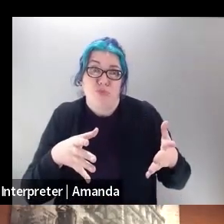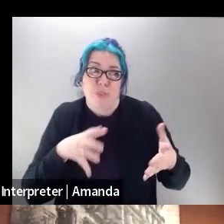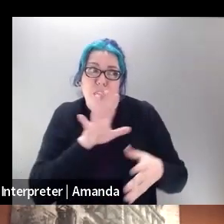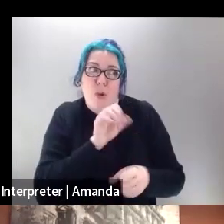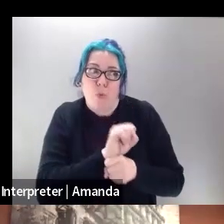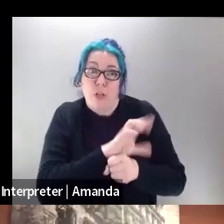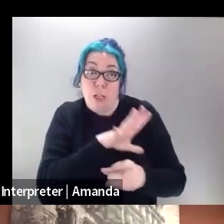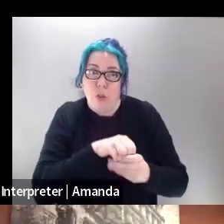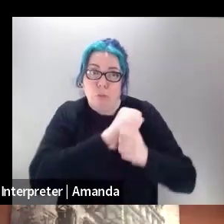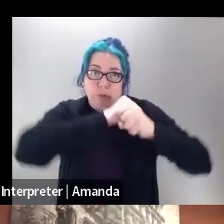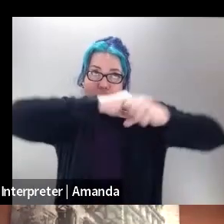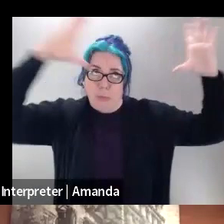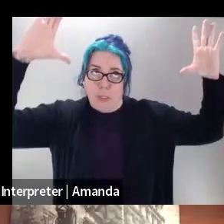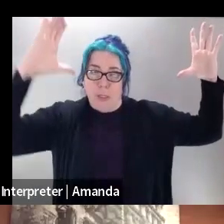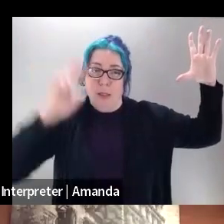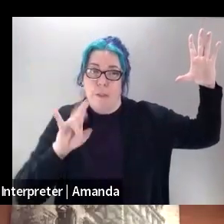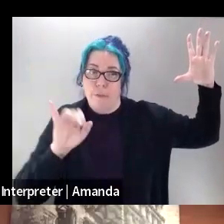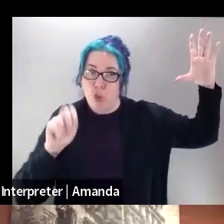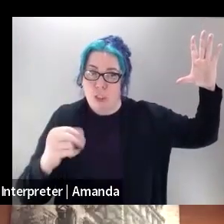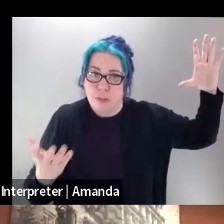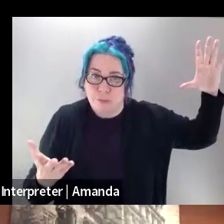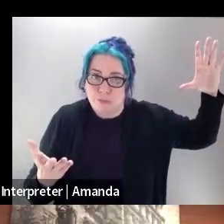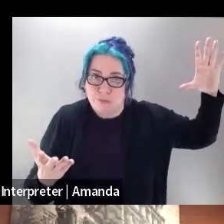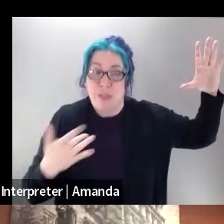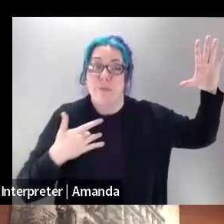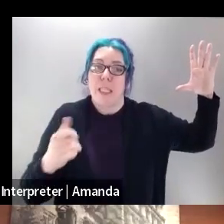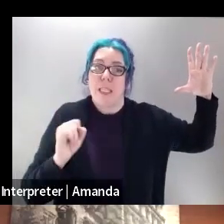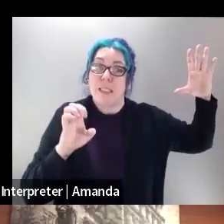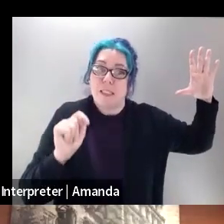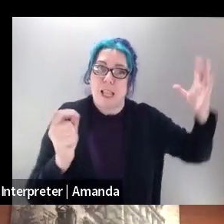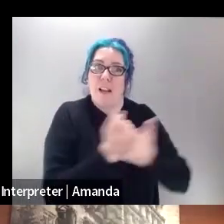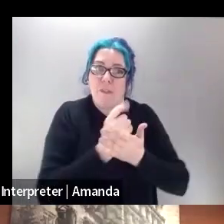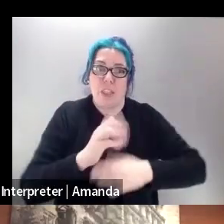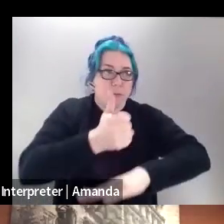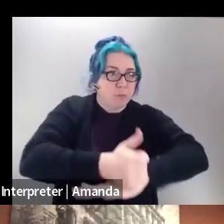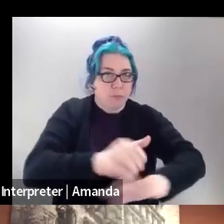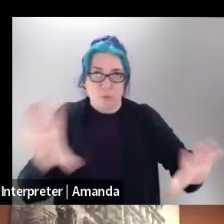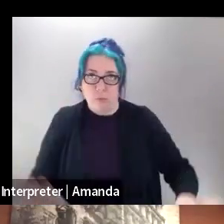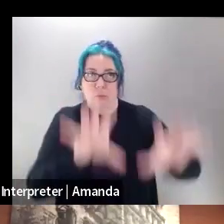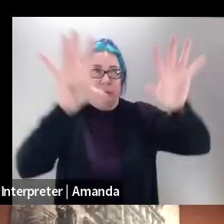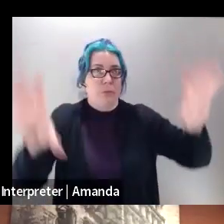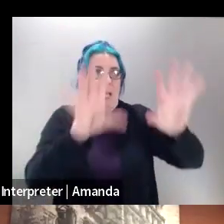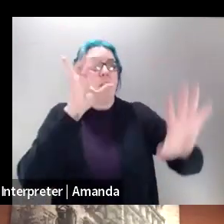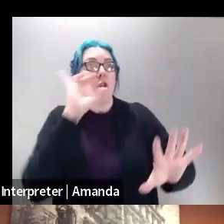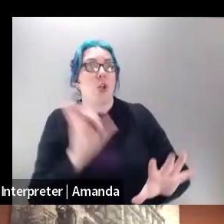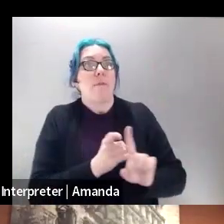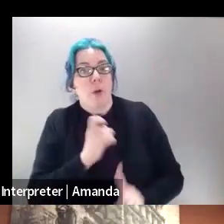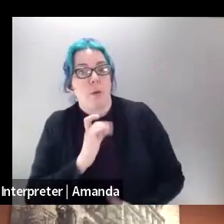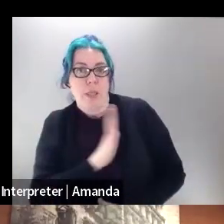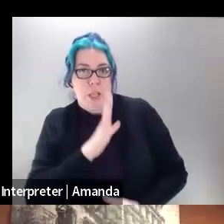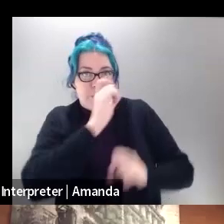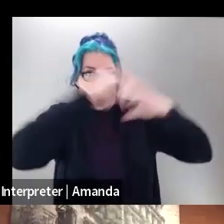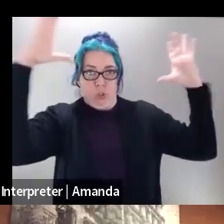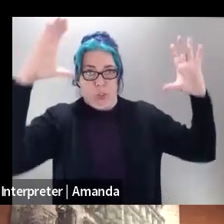about all of the prep, and it's the fact that the set is often, built by the time you even get to rehearsal. There's no denying